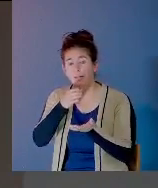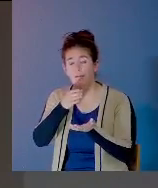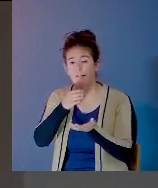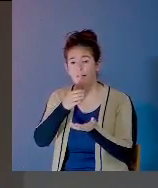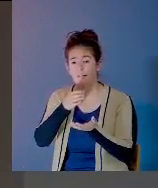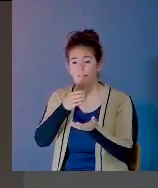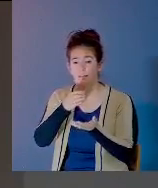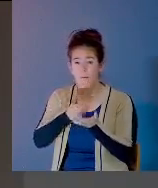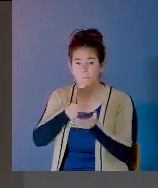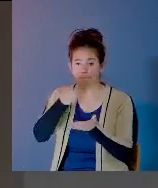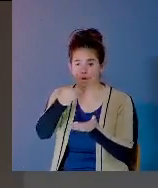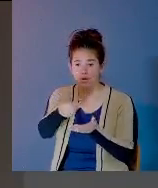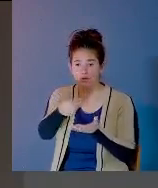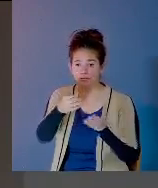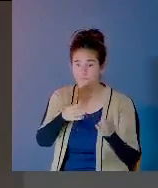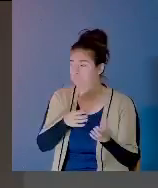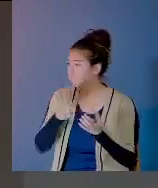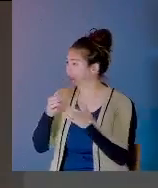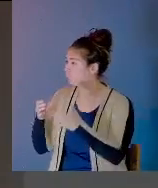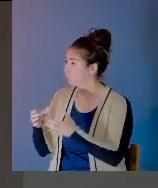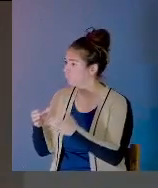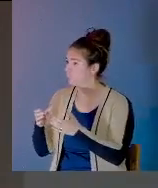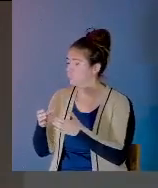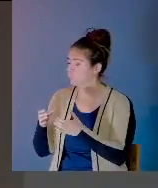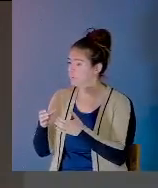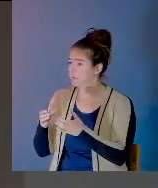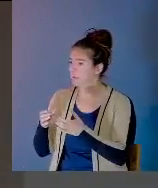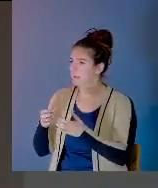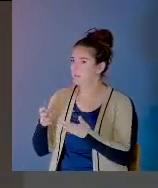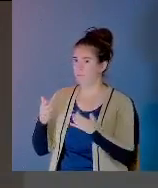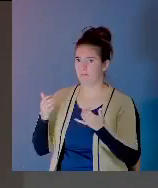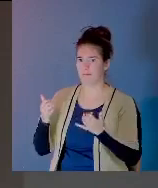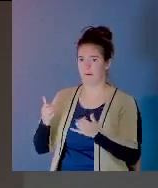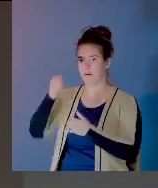And as he got to me, he looked at me,